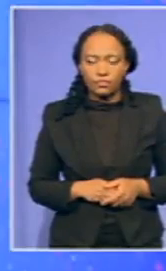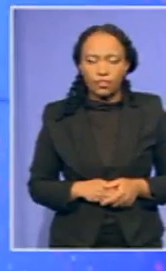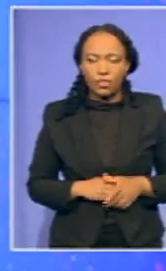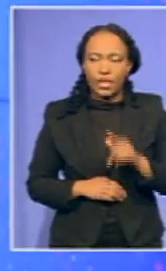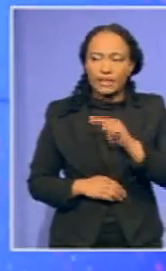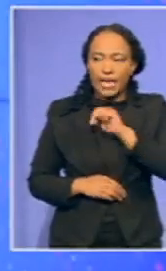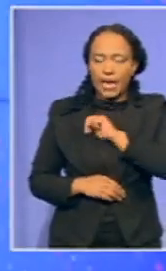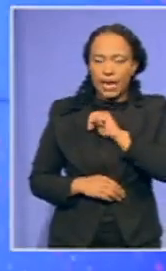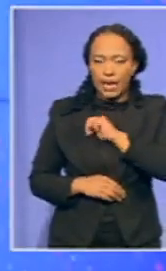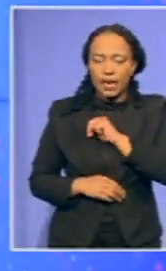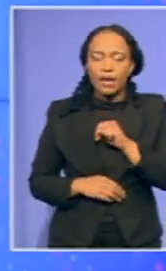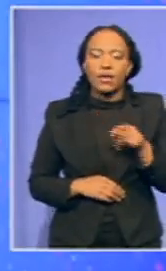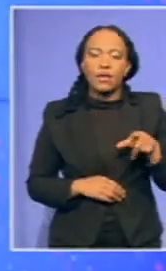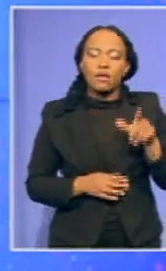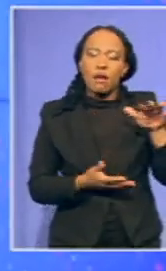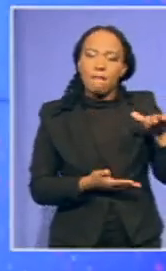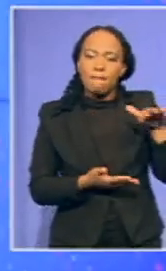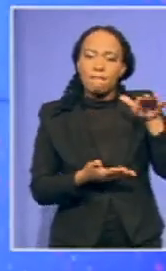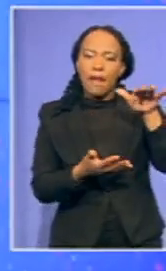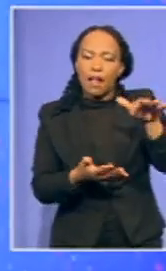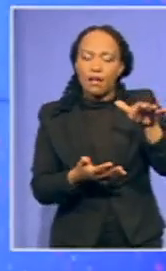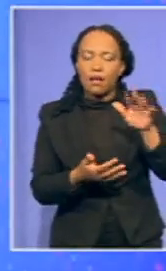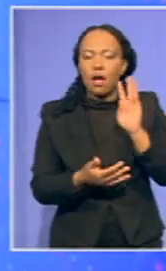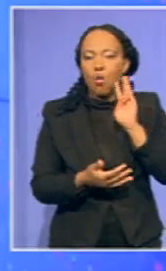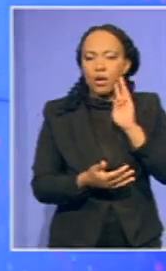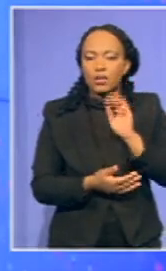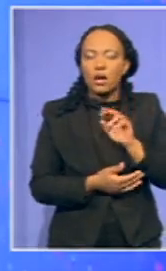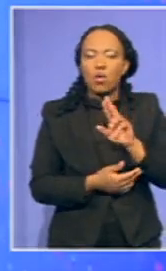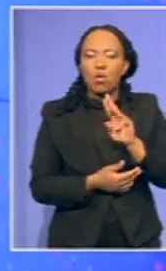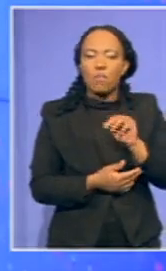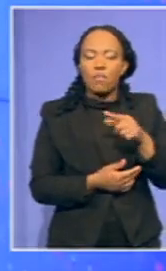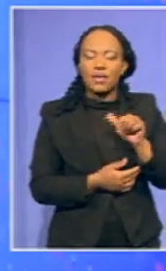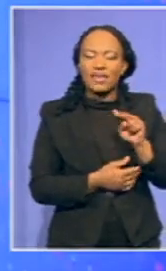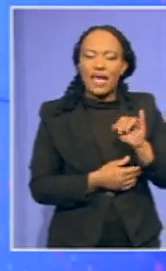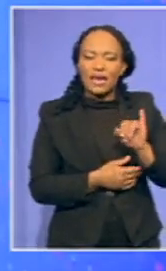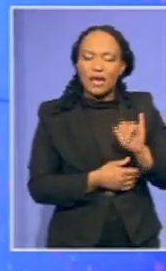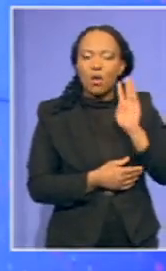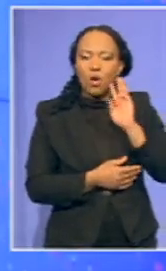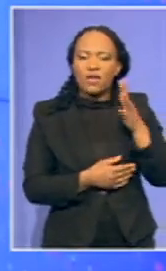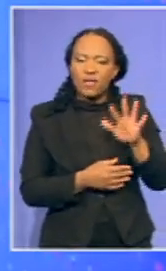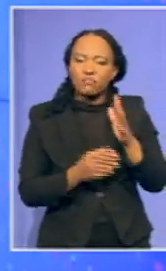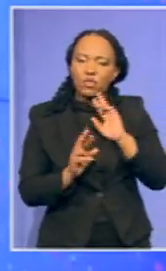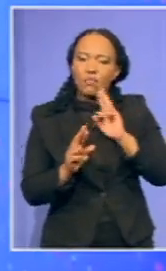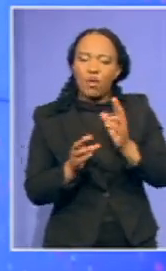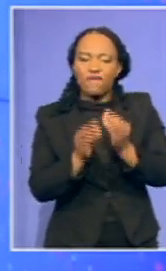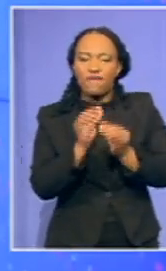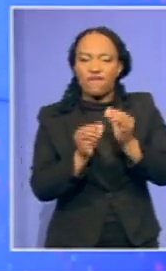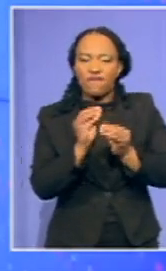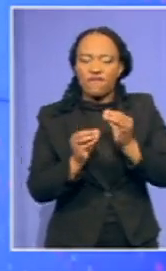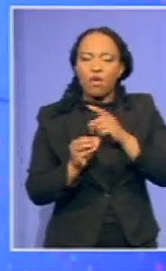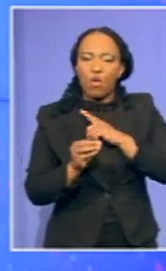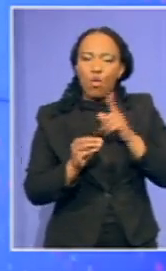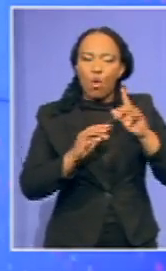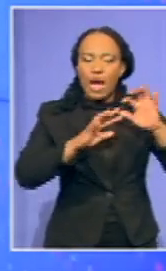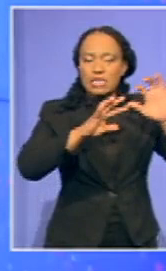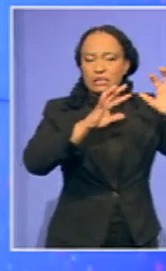KwaZulu-Natal bulk potable water provider Umgeni Water is currently reporting back on the progress of repairs to two flood-damaged